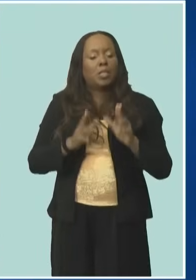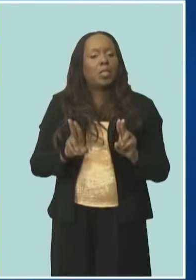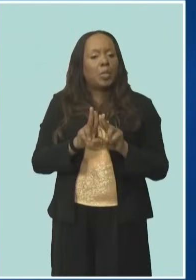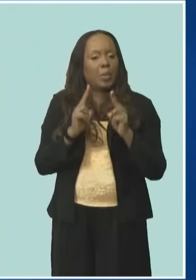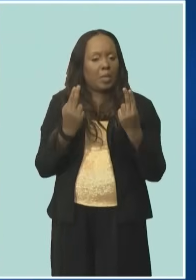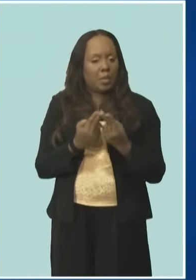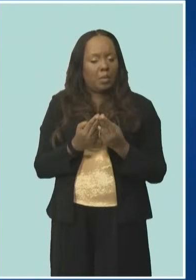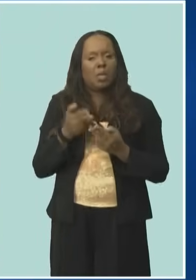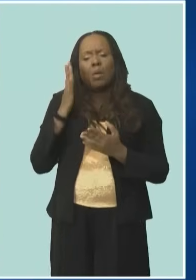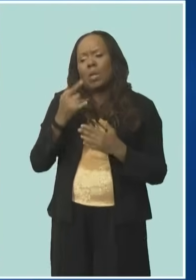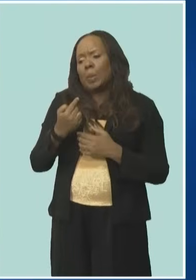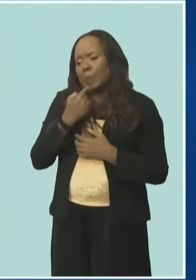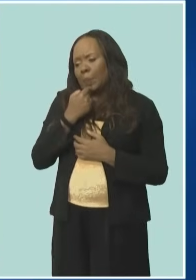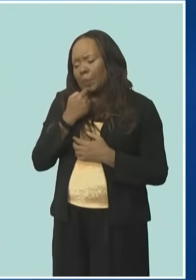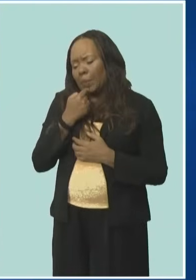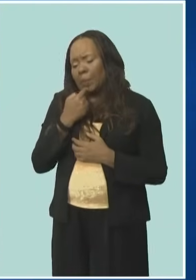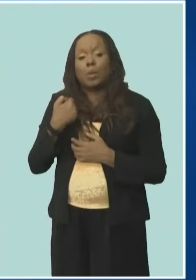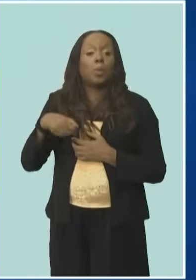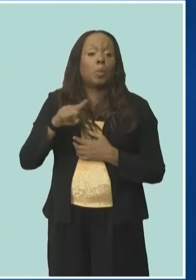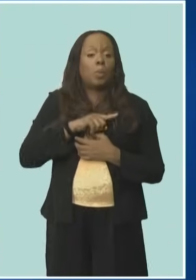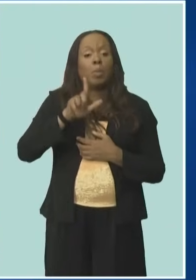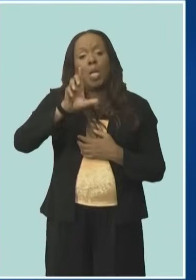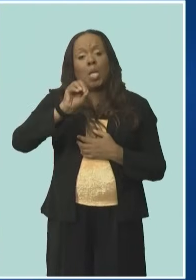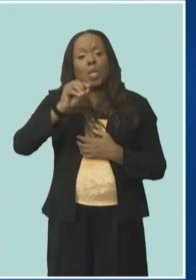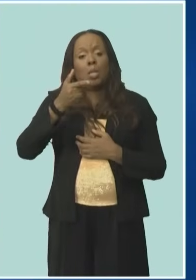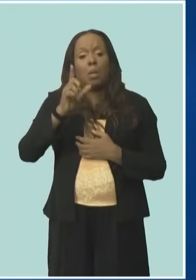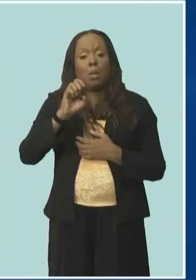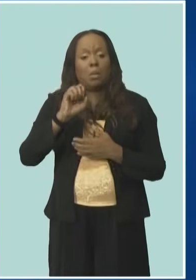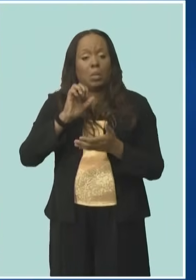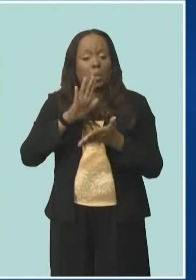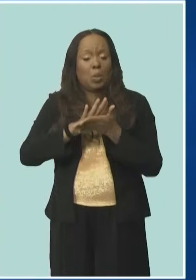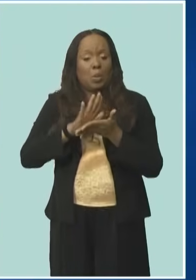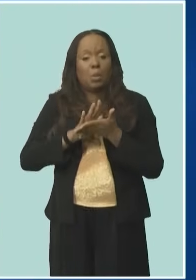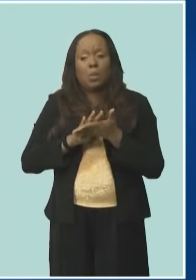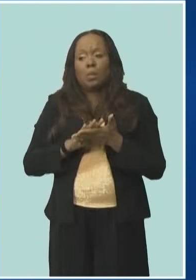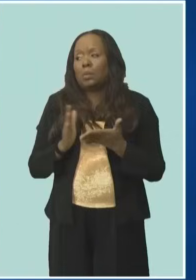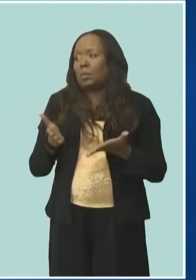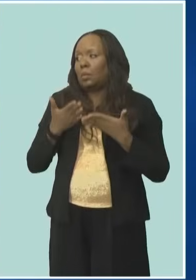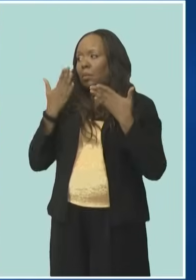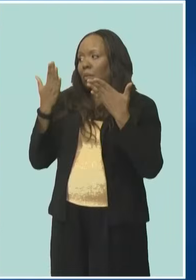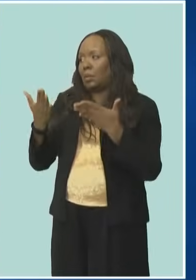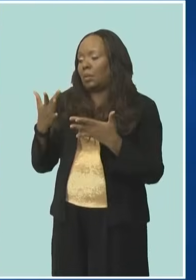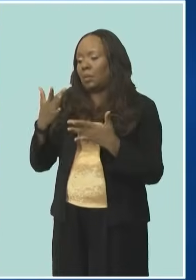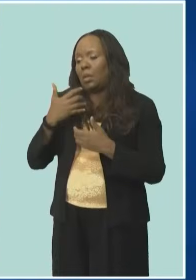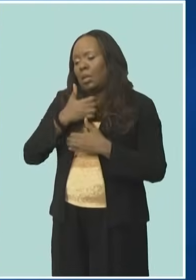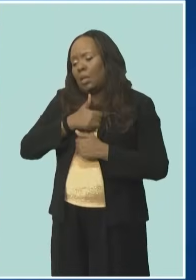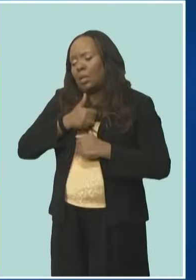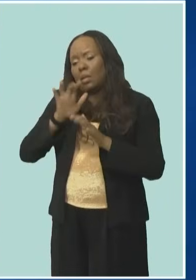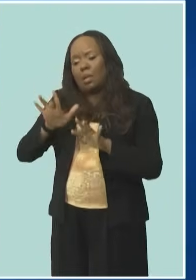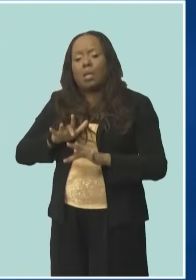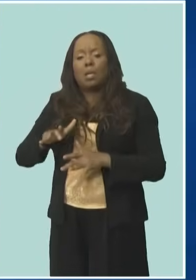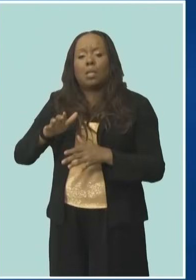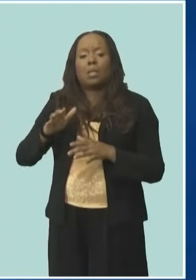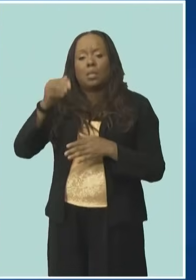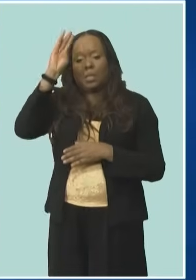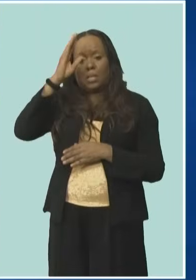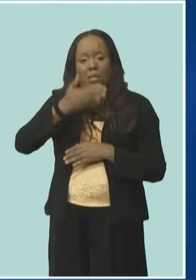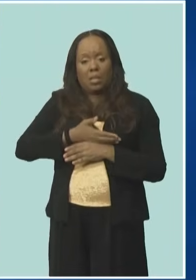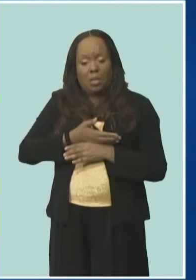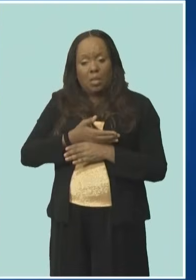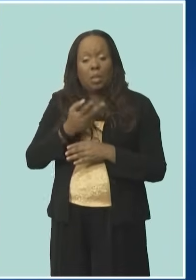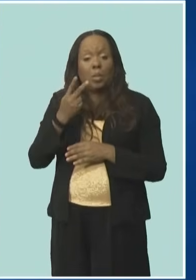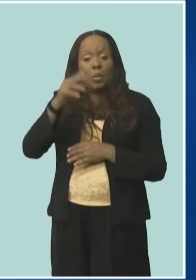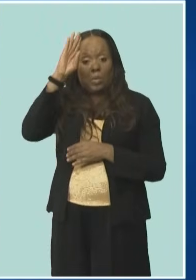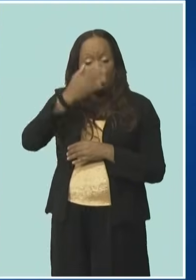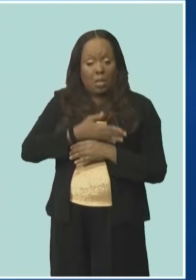missed, and we at the Law School wish to extend sincere condolences to his sons, Martin and